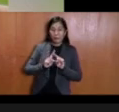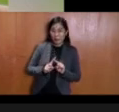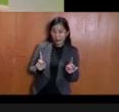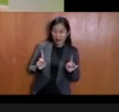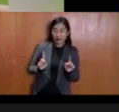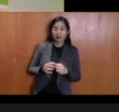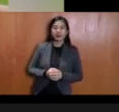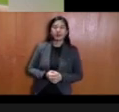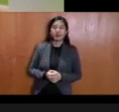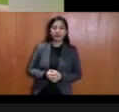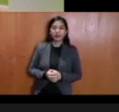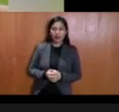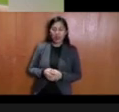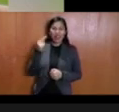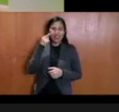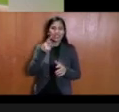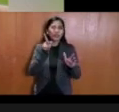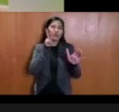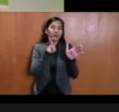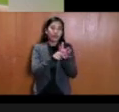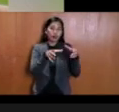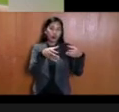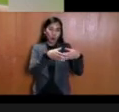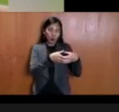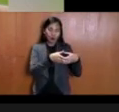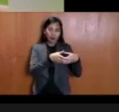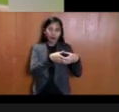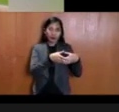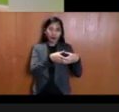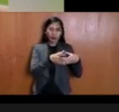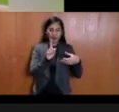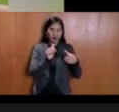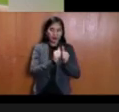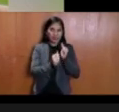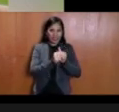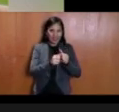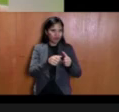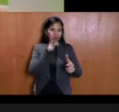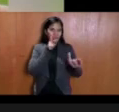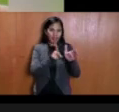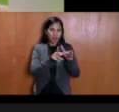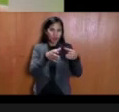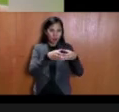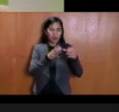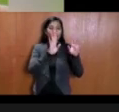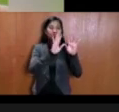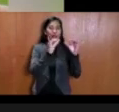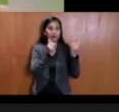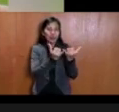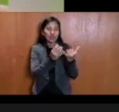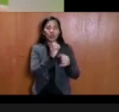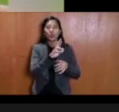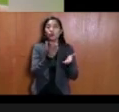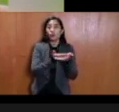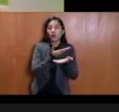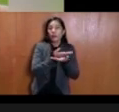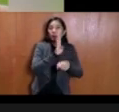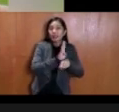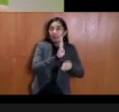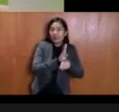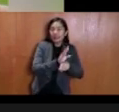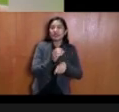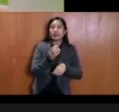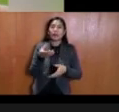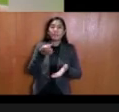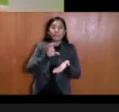the private sector, and when I say private sector, I mean the companies, startups, and investors,